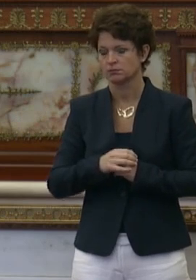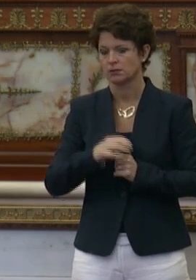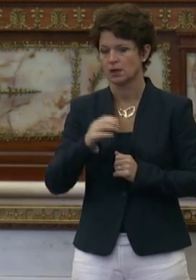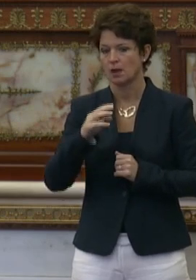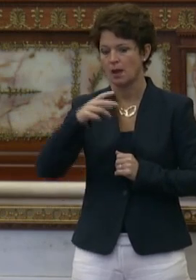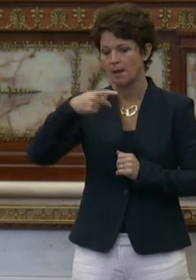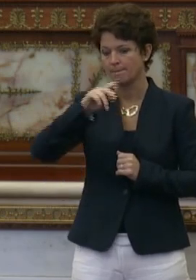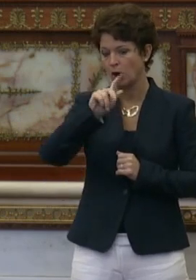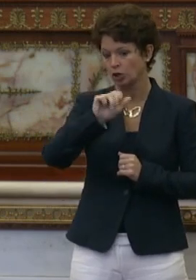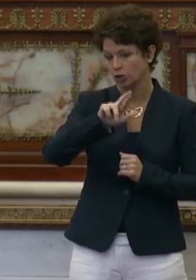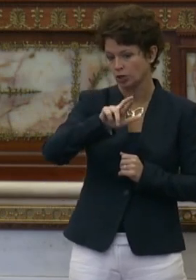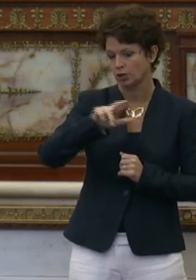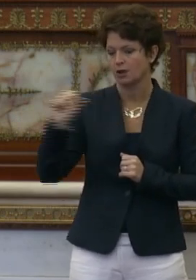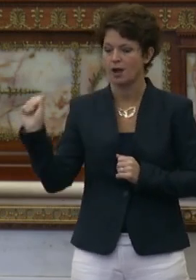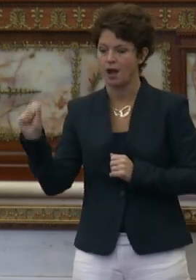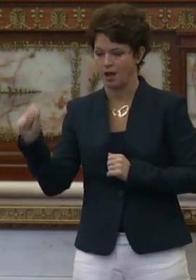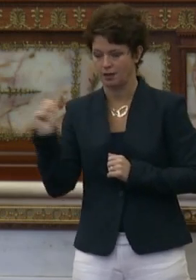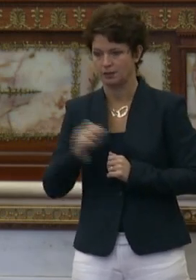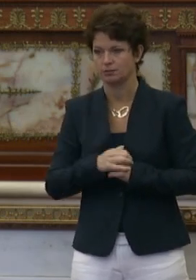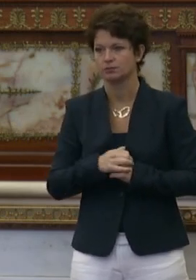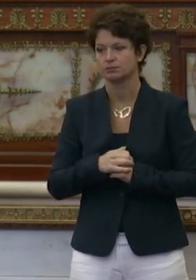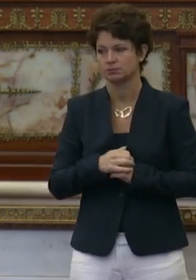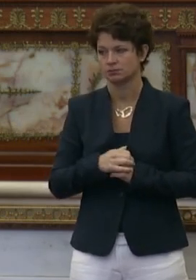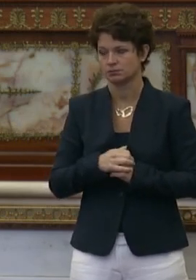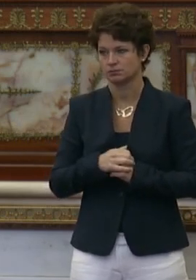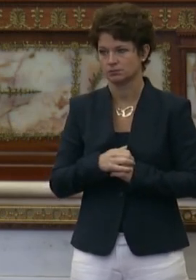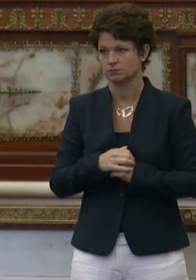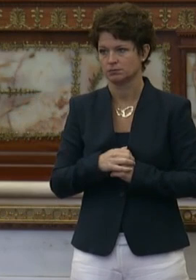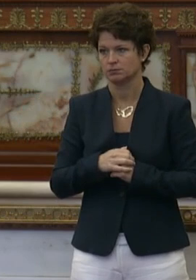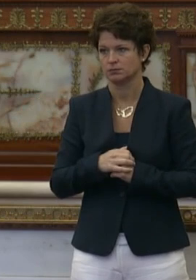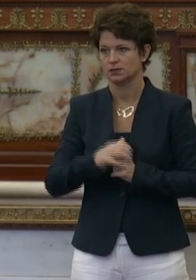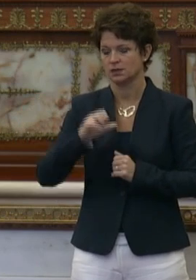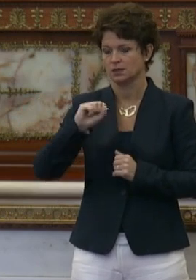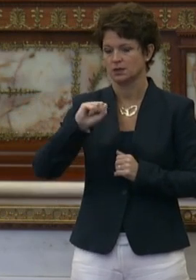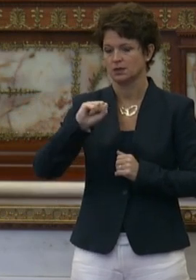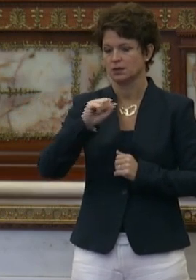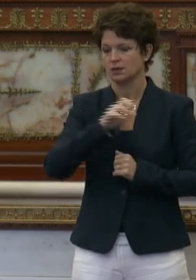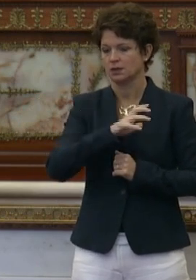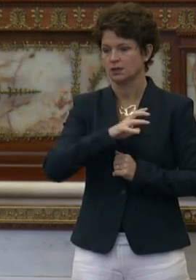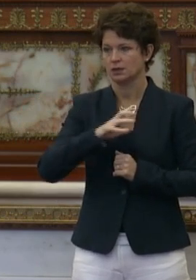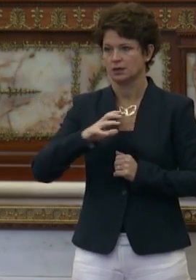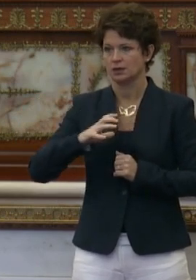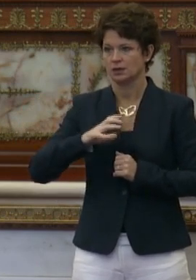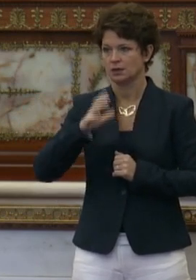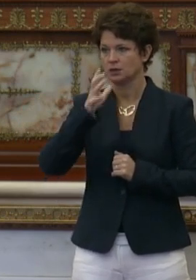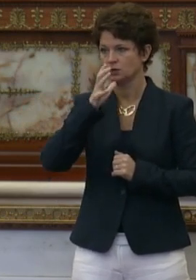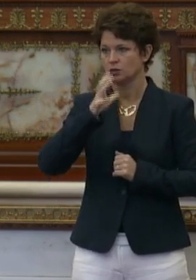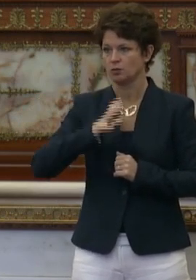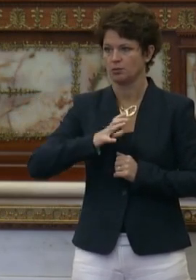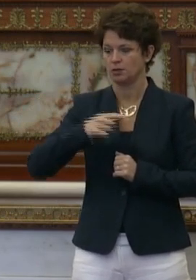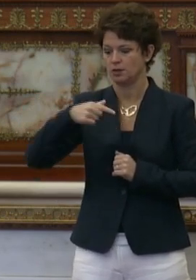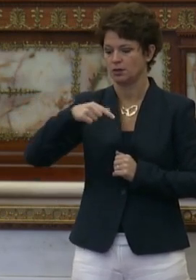Councilwoman Parker. Aye. I do this professionally. Councilwoman. I talk to reporters.